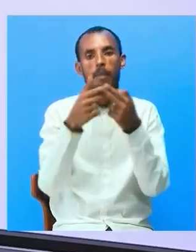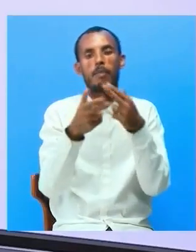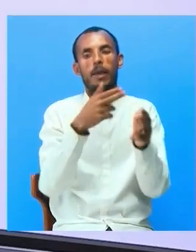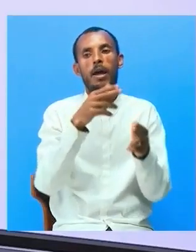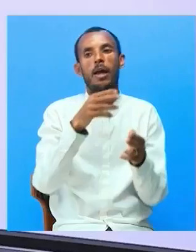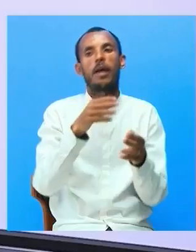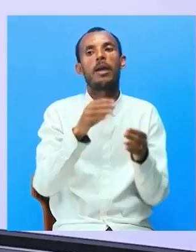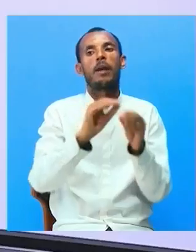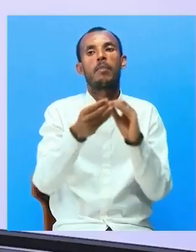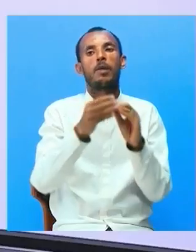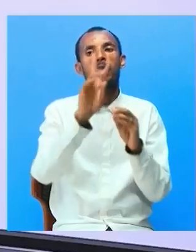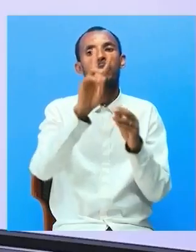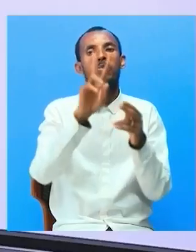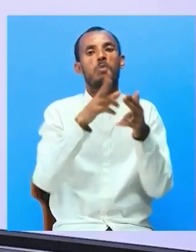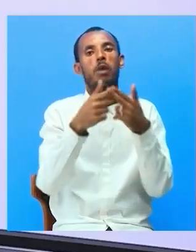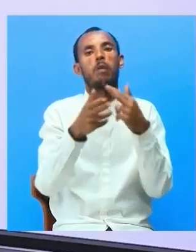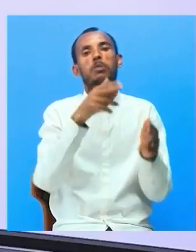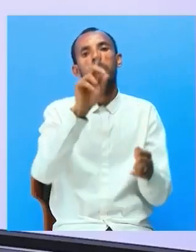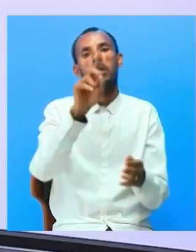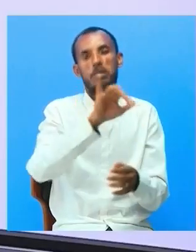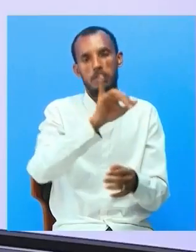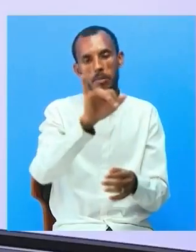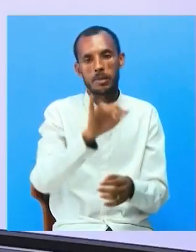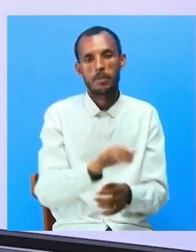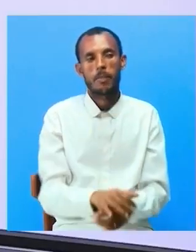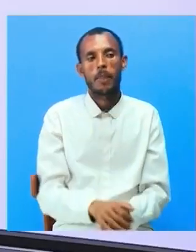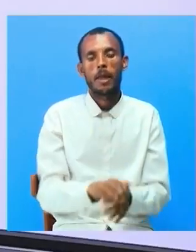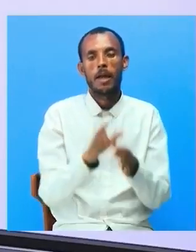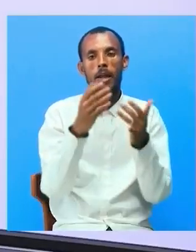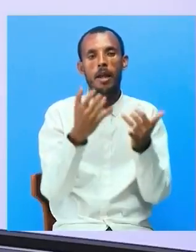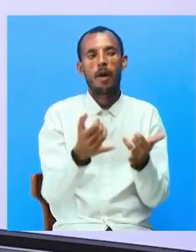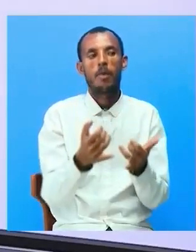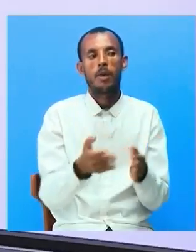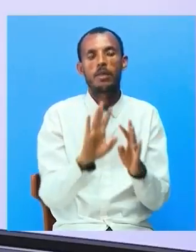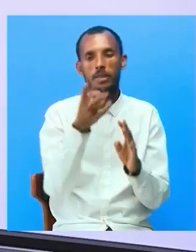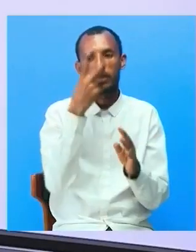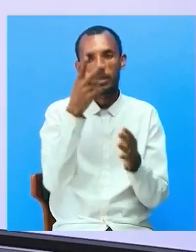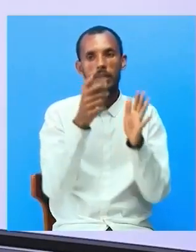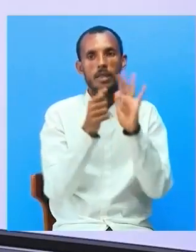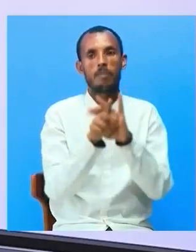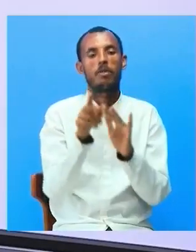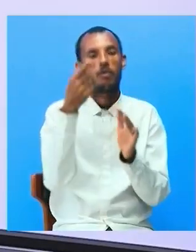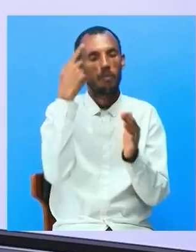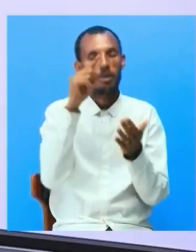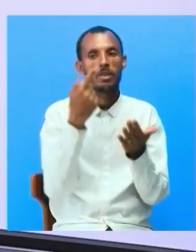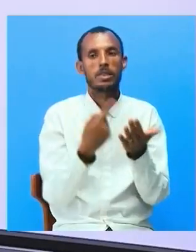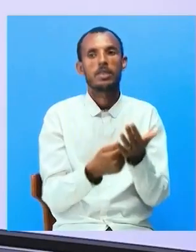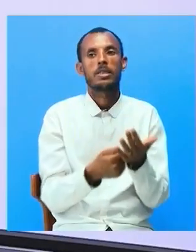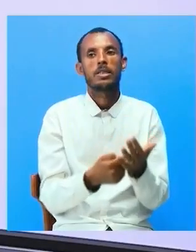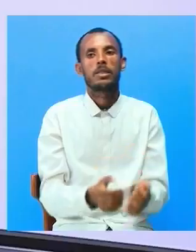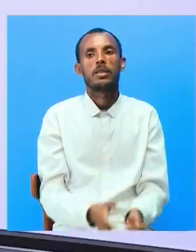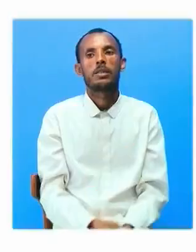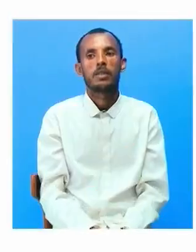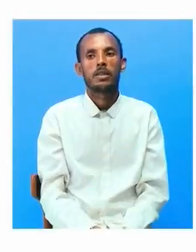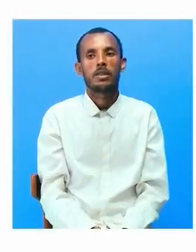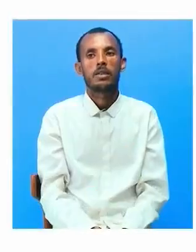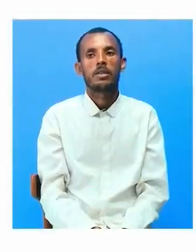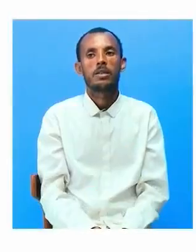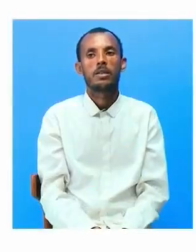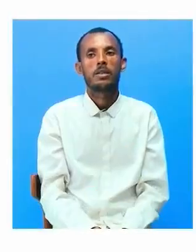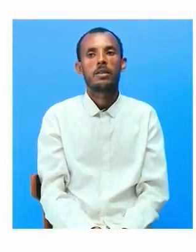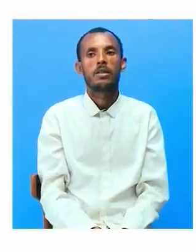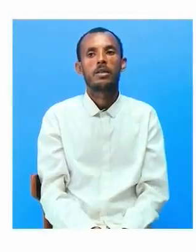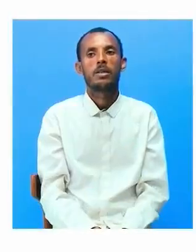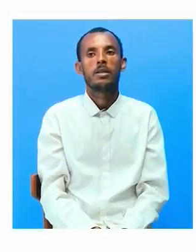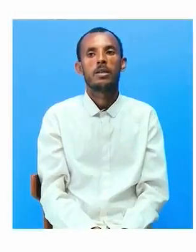2 times 1 is 2. That will be the answer. Now, let's see example for this. Example.